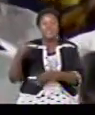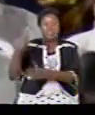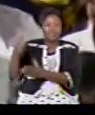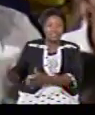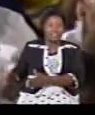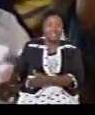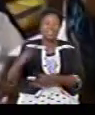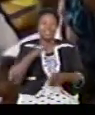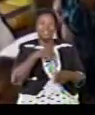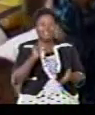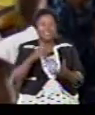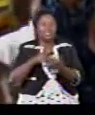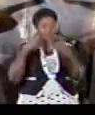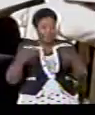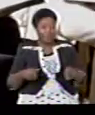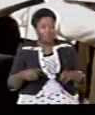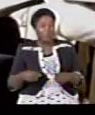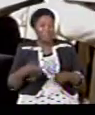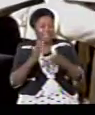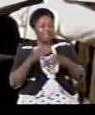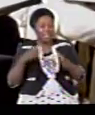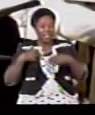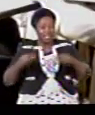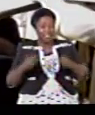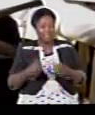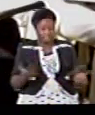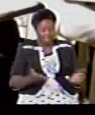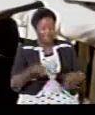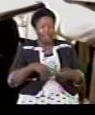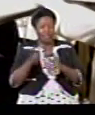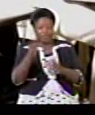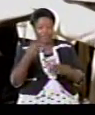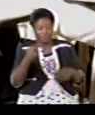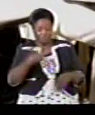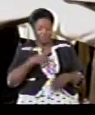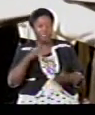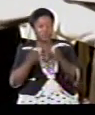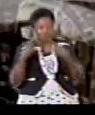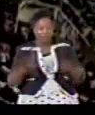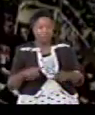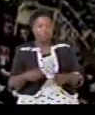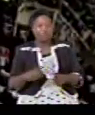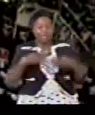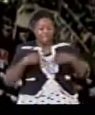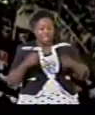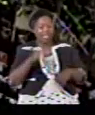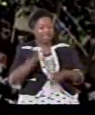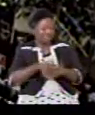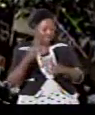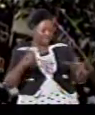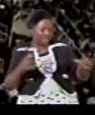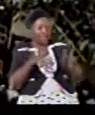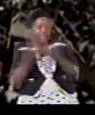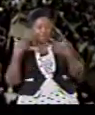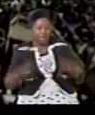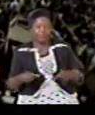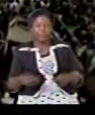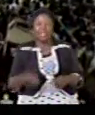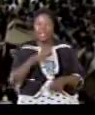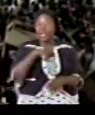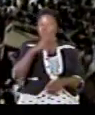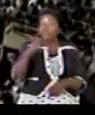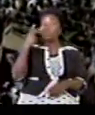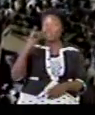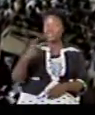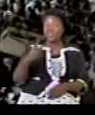place. Healing in front of me, that will take place. Healing at the left, that will take place. And you will see